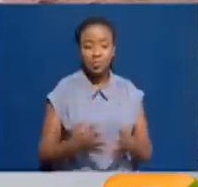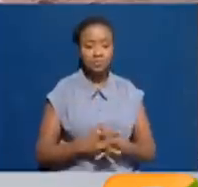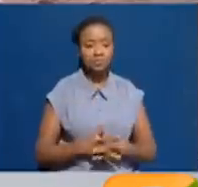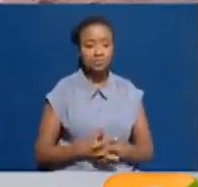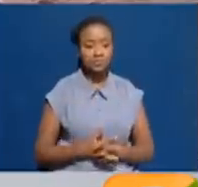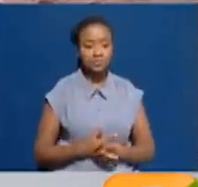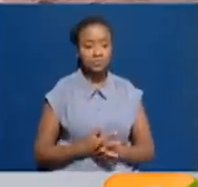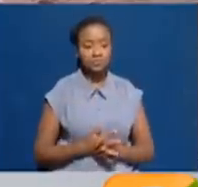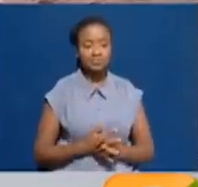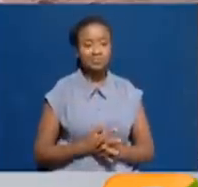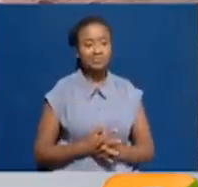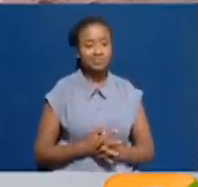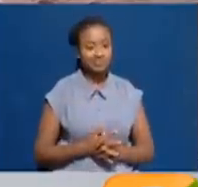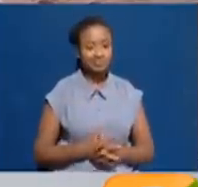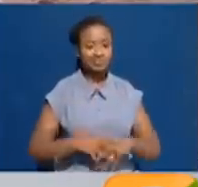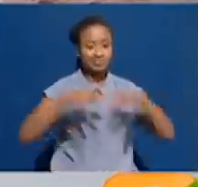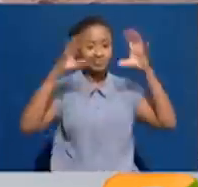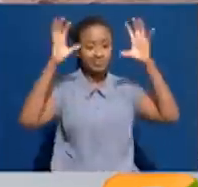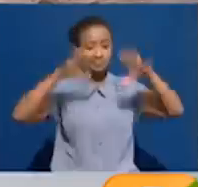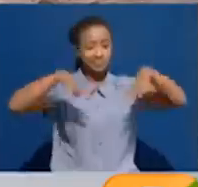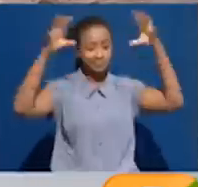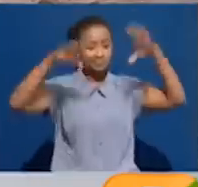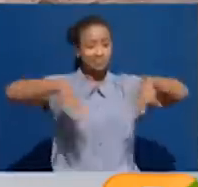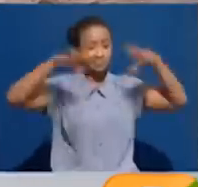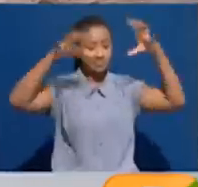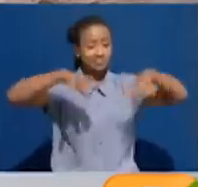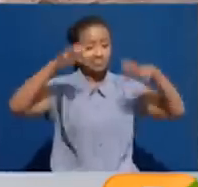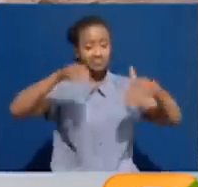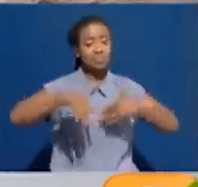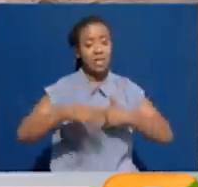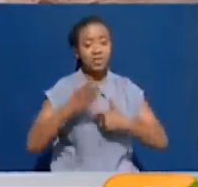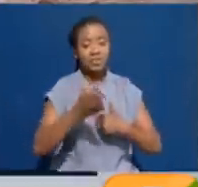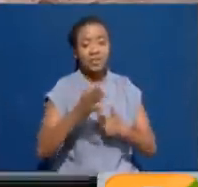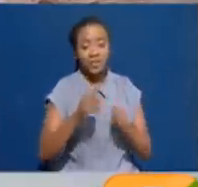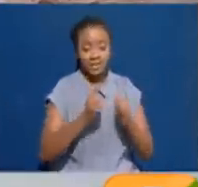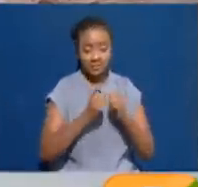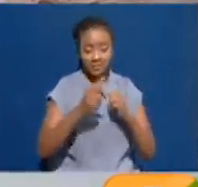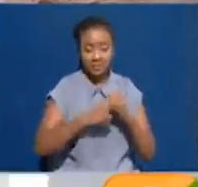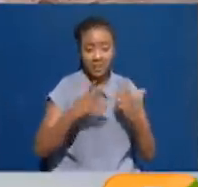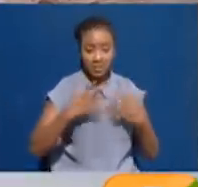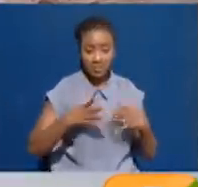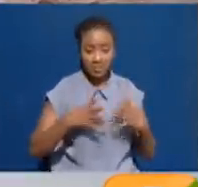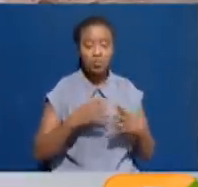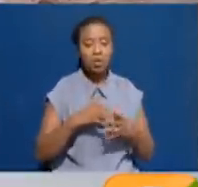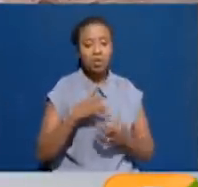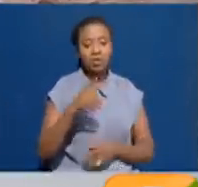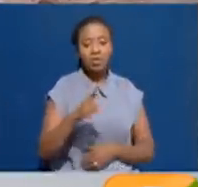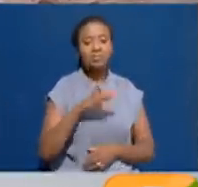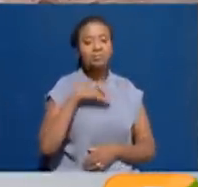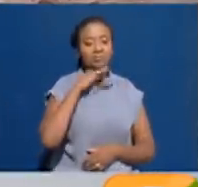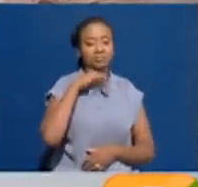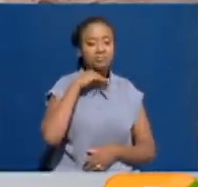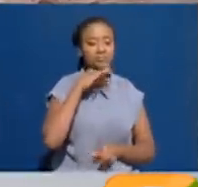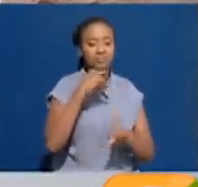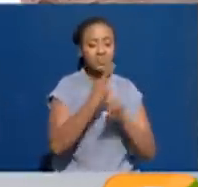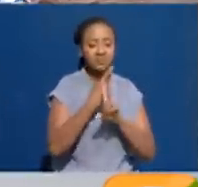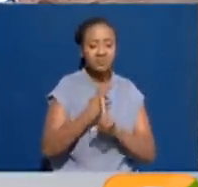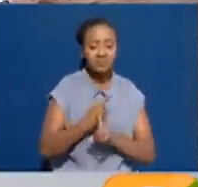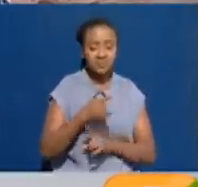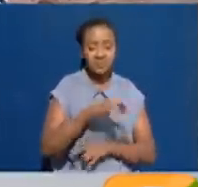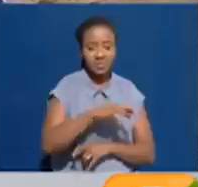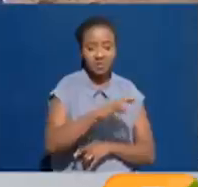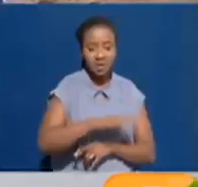To the effects of the ongoing heavy short rains, 17 people are reported to have lost their lives in various parts of the country. Well, the rains